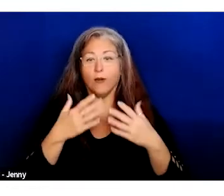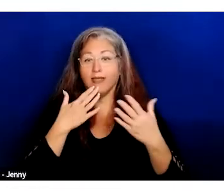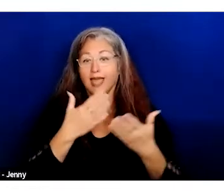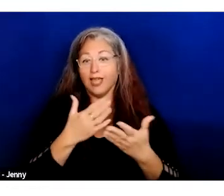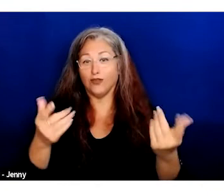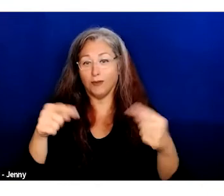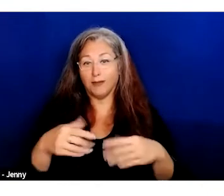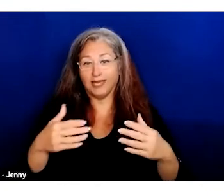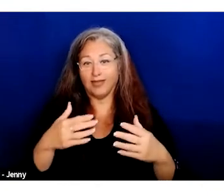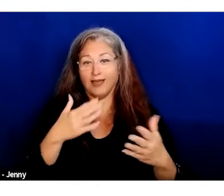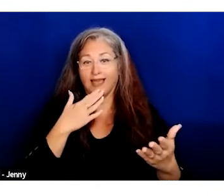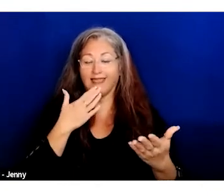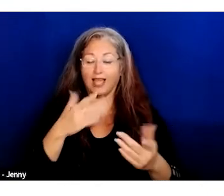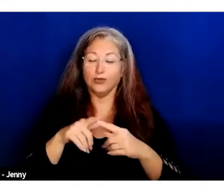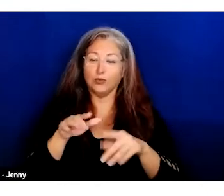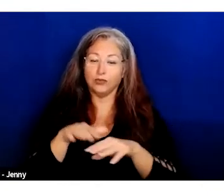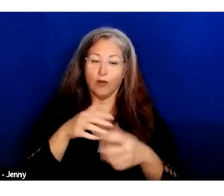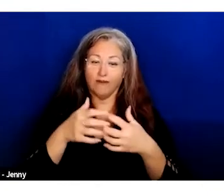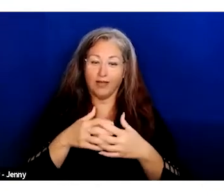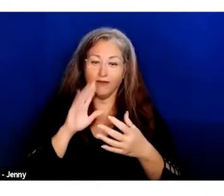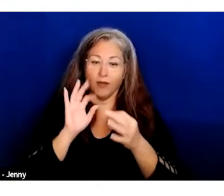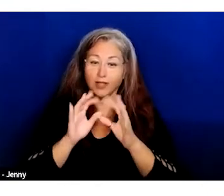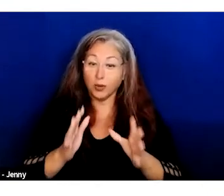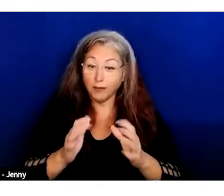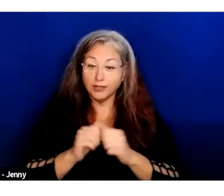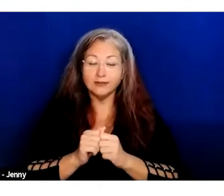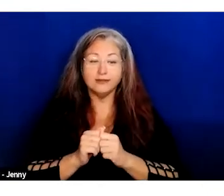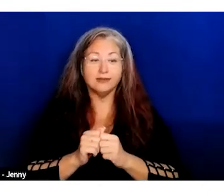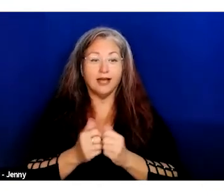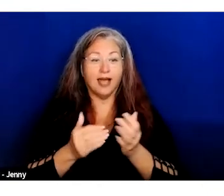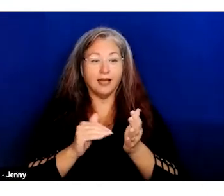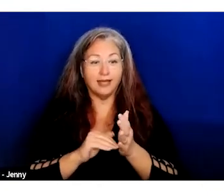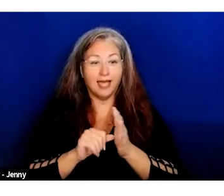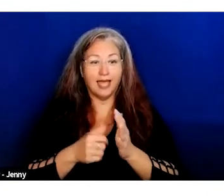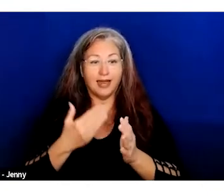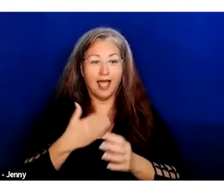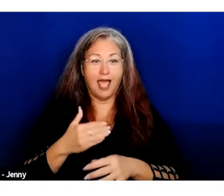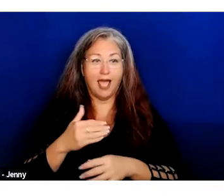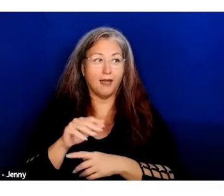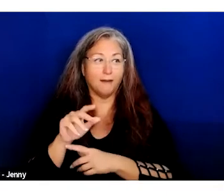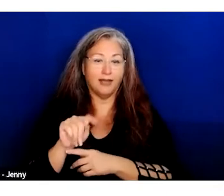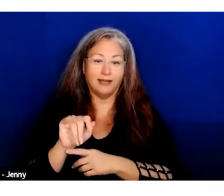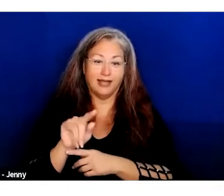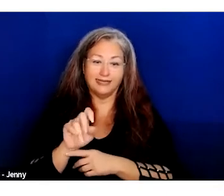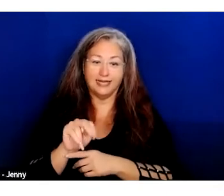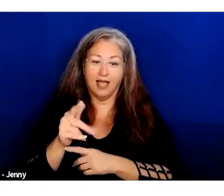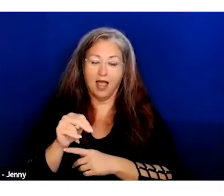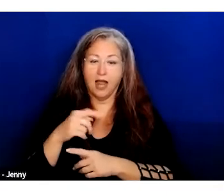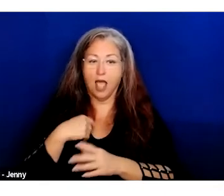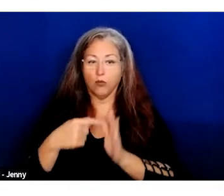being here. I thank Slow Factory for the interpreters. Once again, I'm Tazin Khan, and I'm representing Cyber